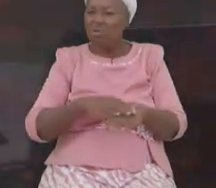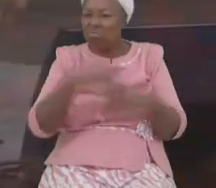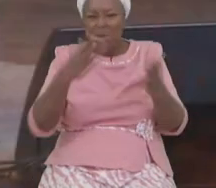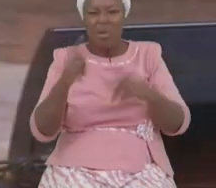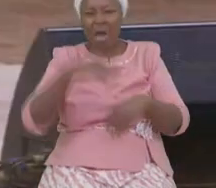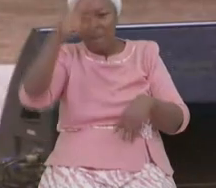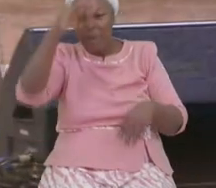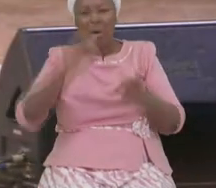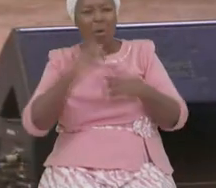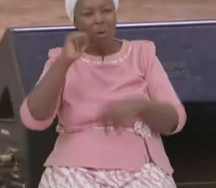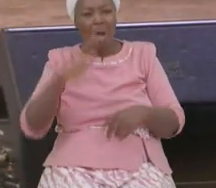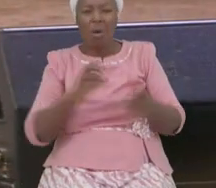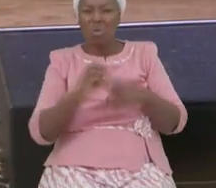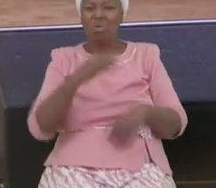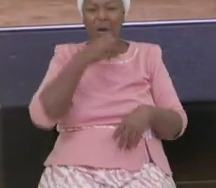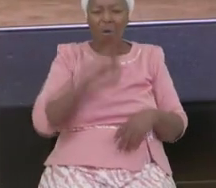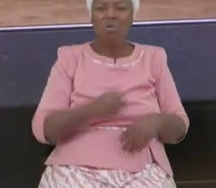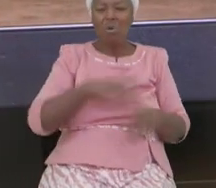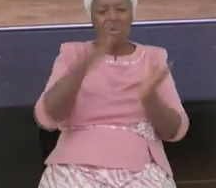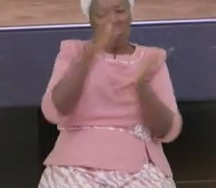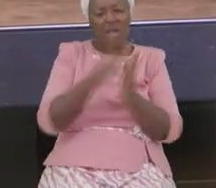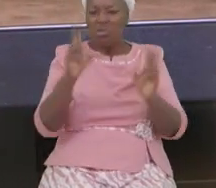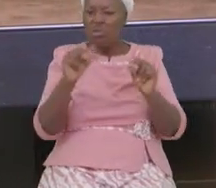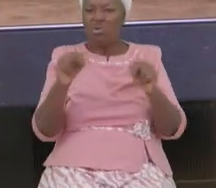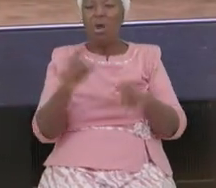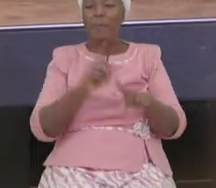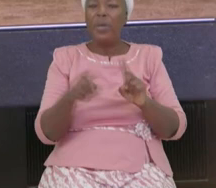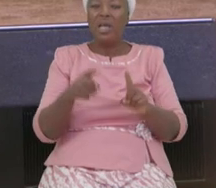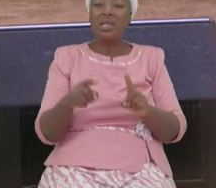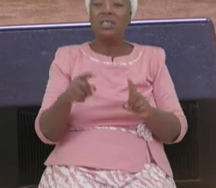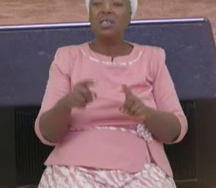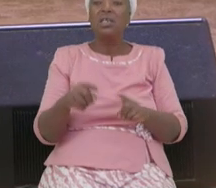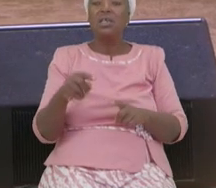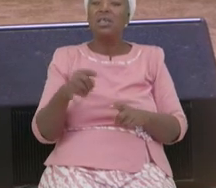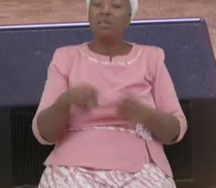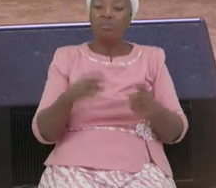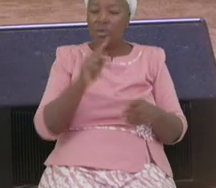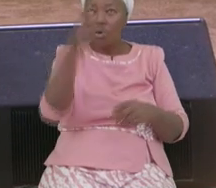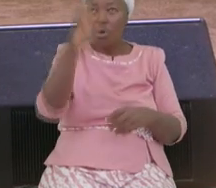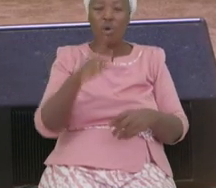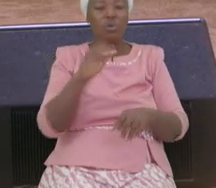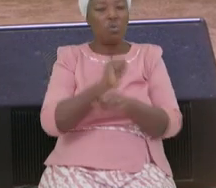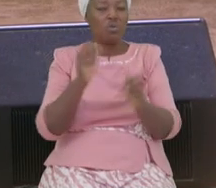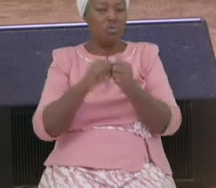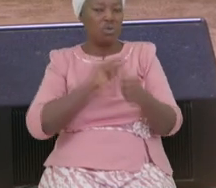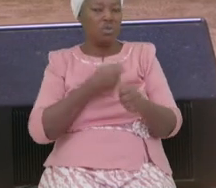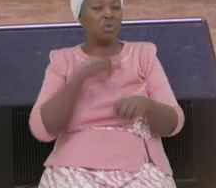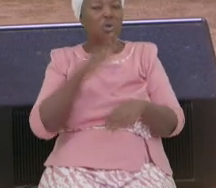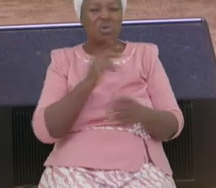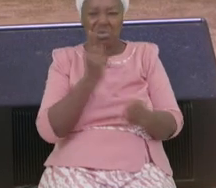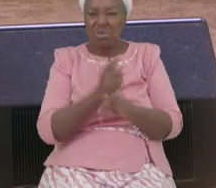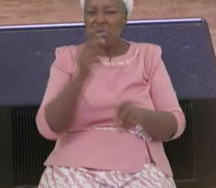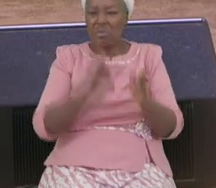the basis of age. He deals with us on the basis of the heart. And it says, all of them small